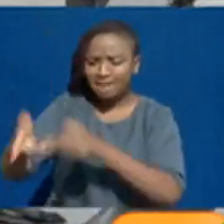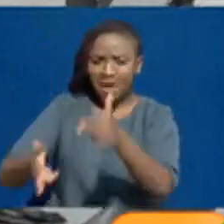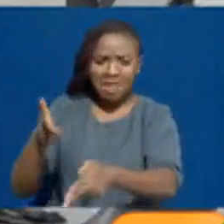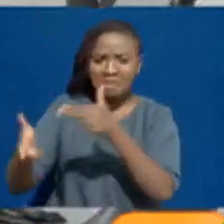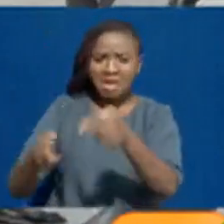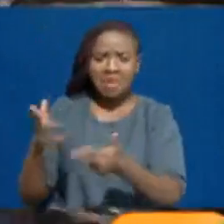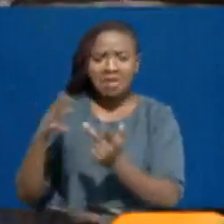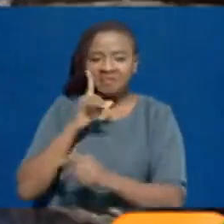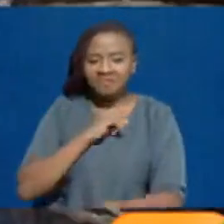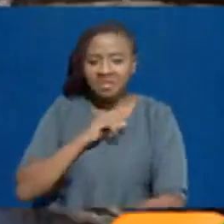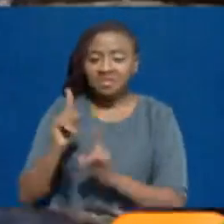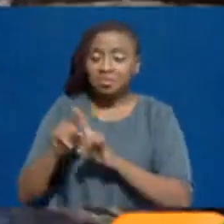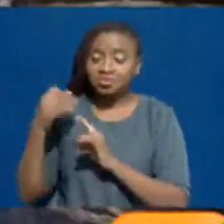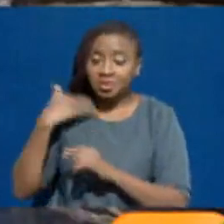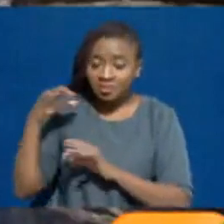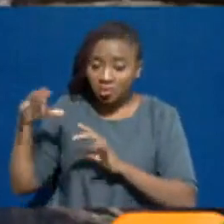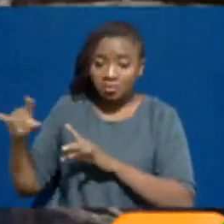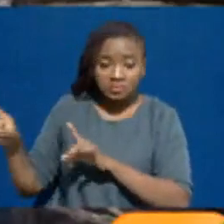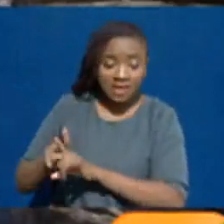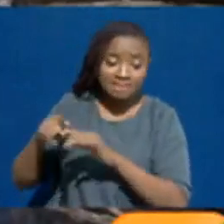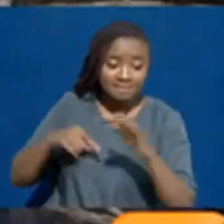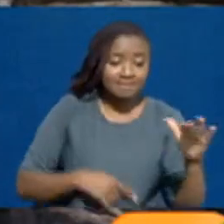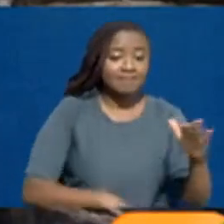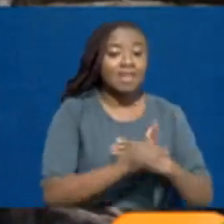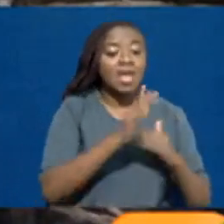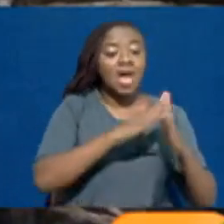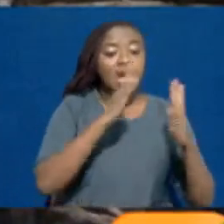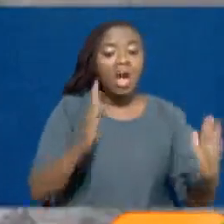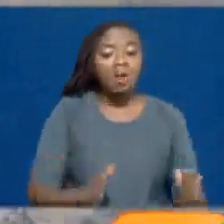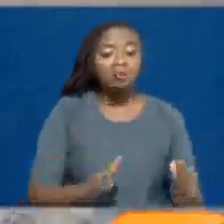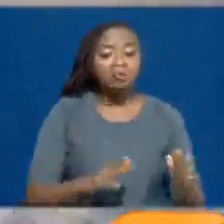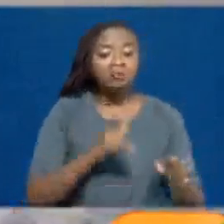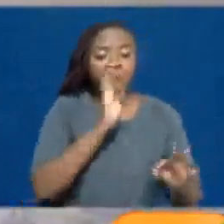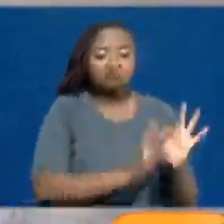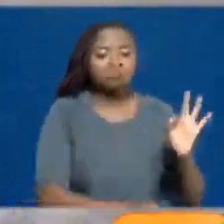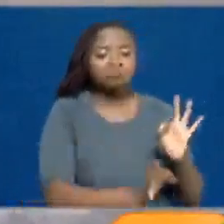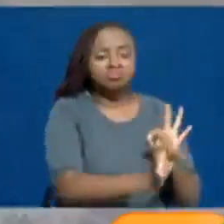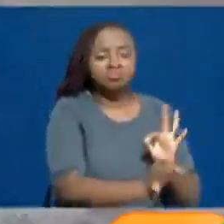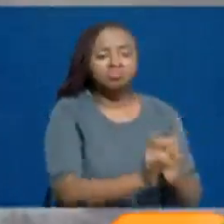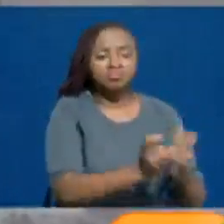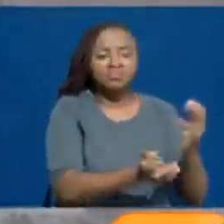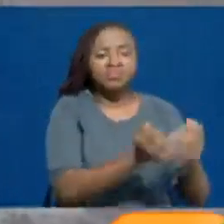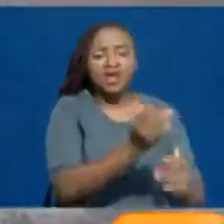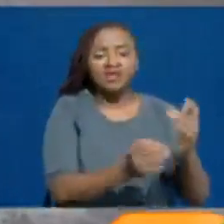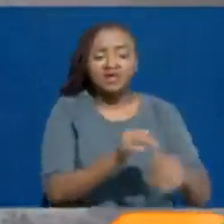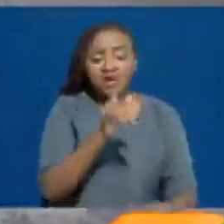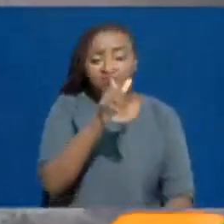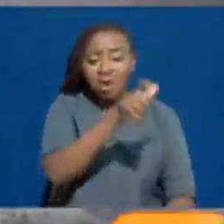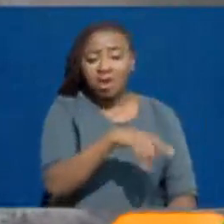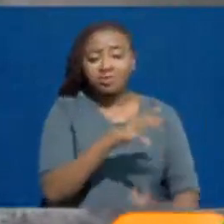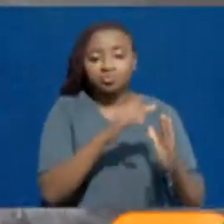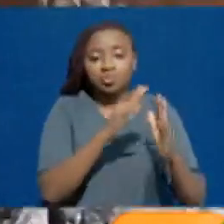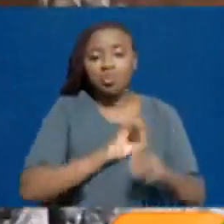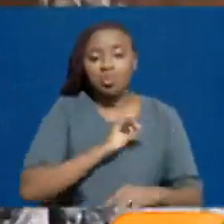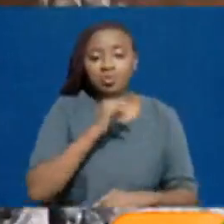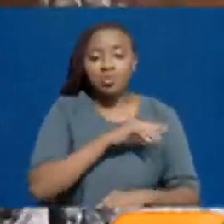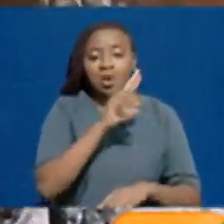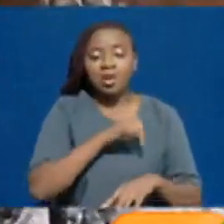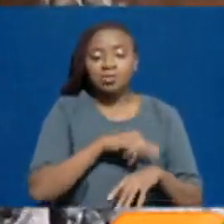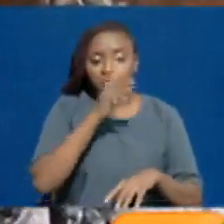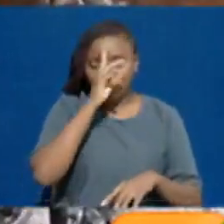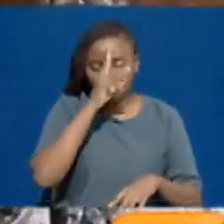attackers set ablaze houses whose occupants had already fled. One of the houses torched, according to police, belonged to a National Police